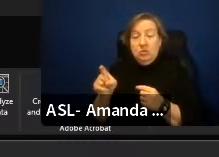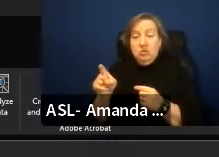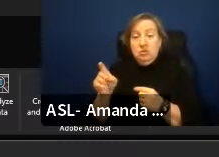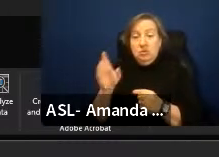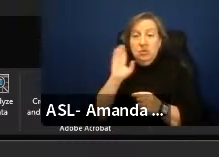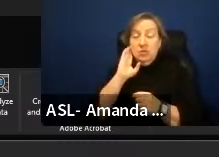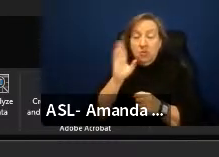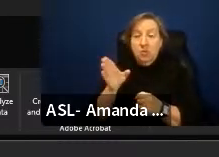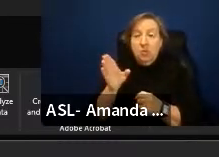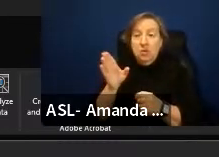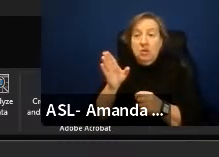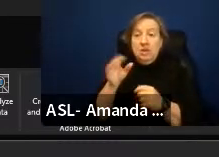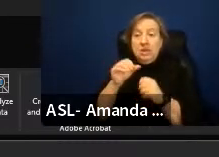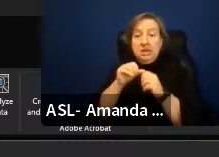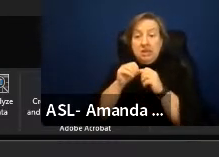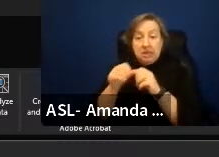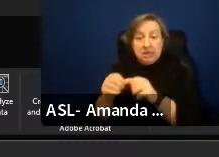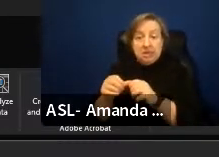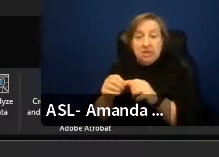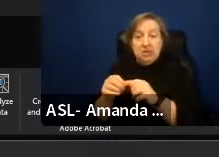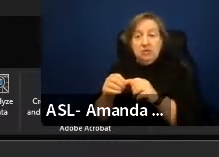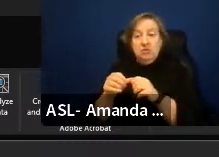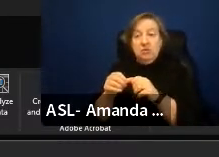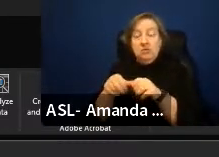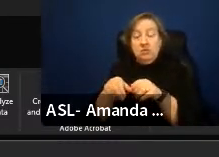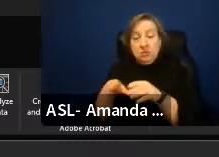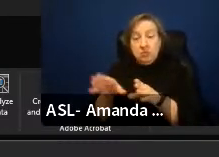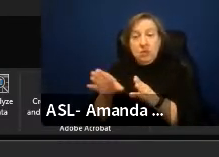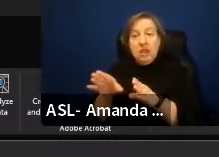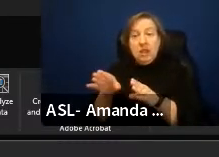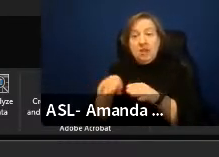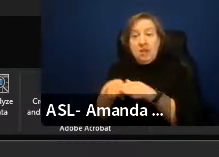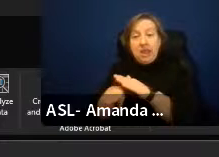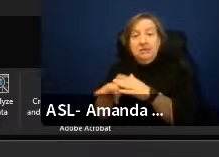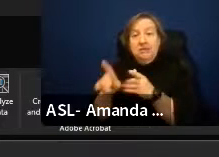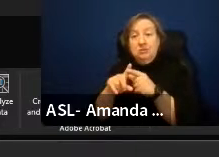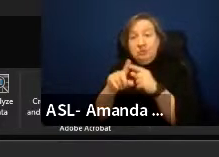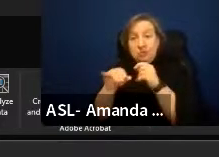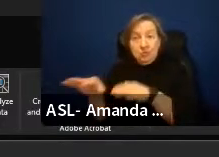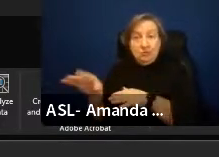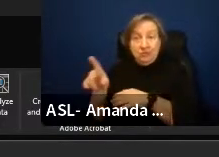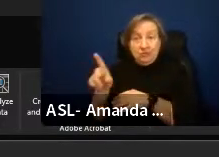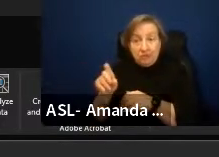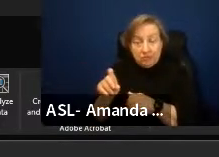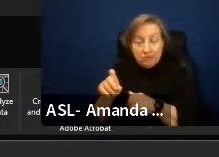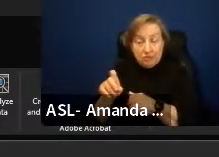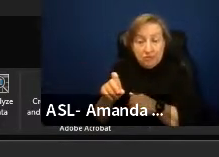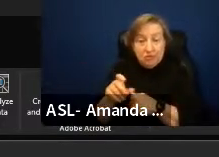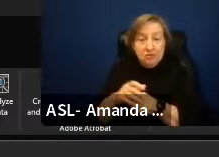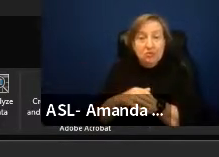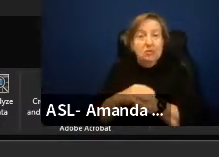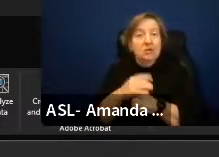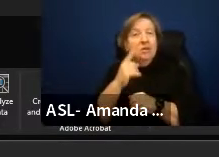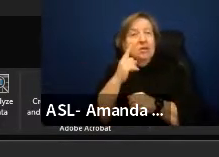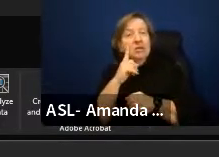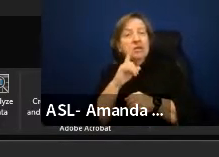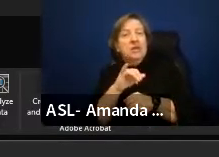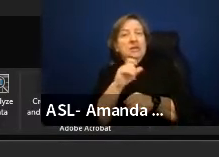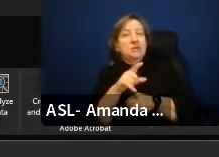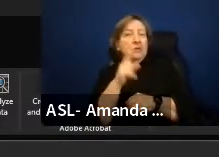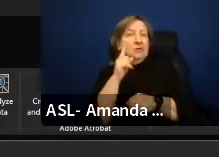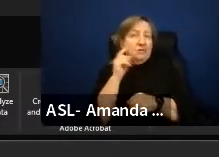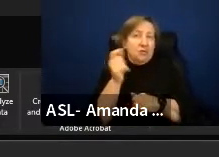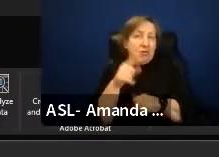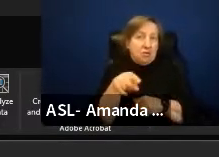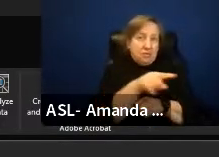would continue to allow access to the river? I think that's a question for you all, because